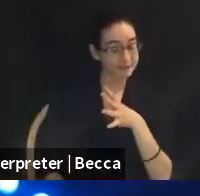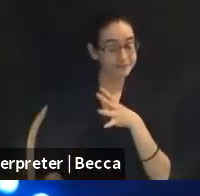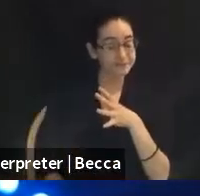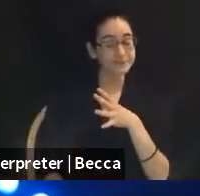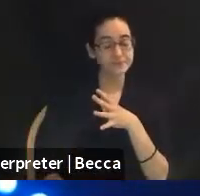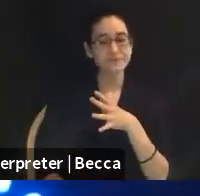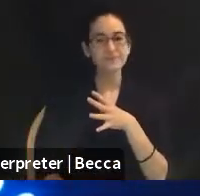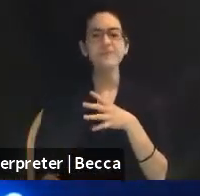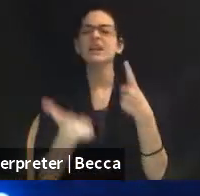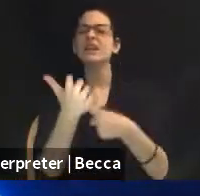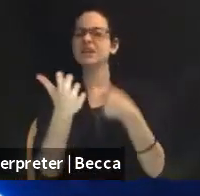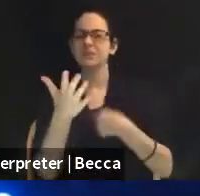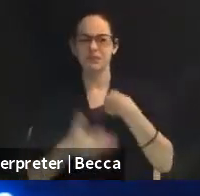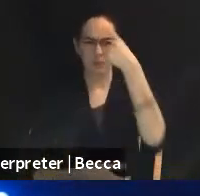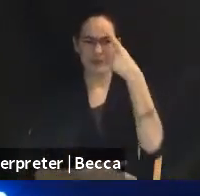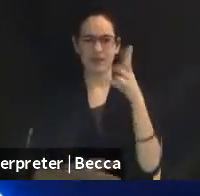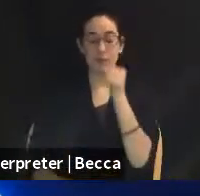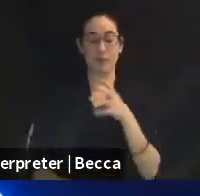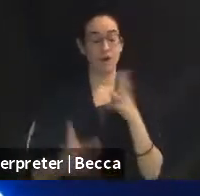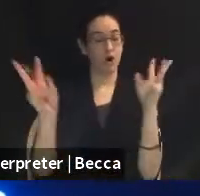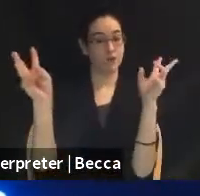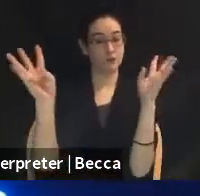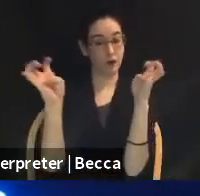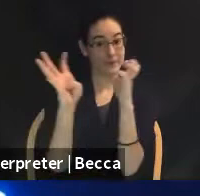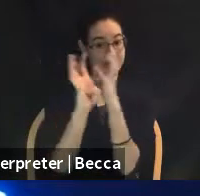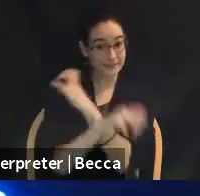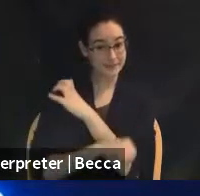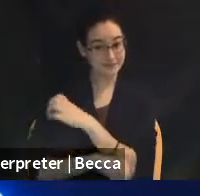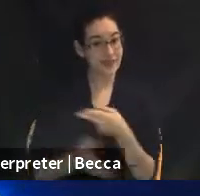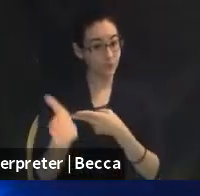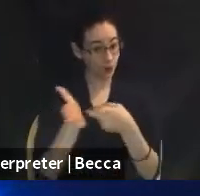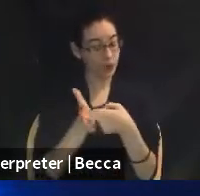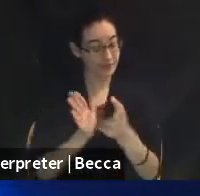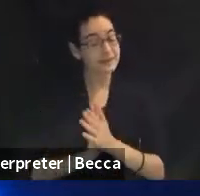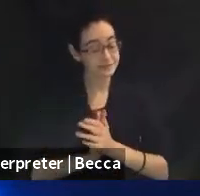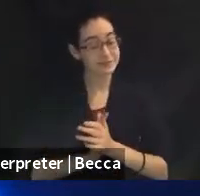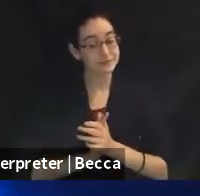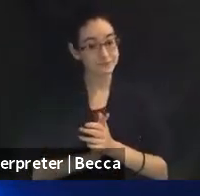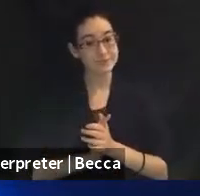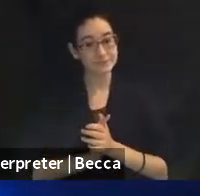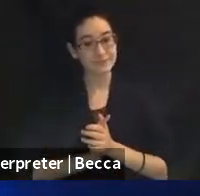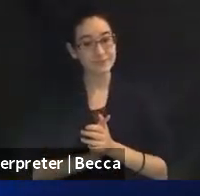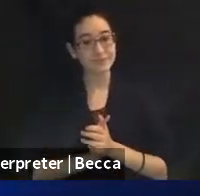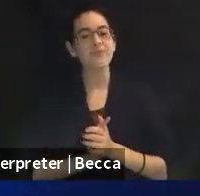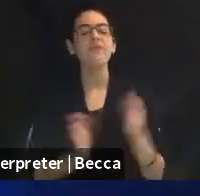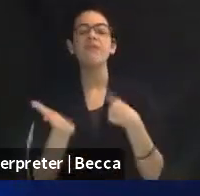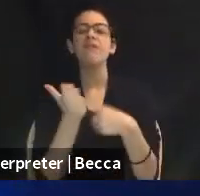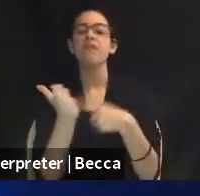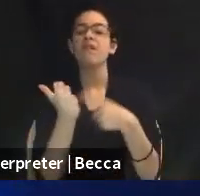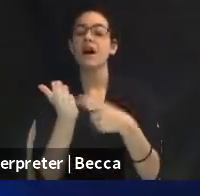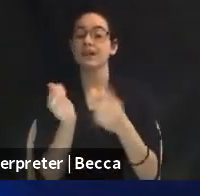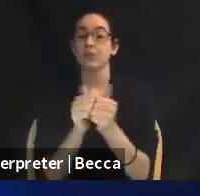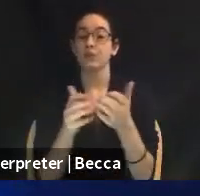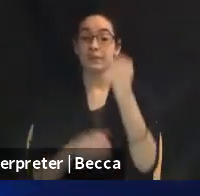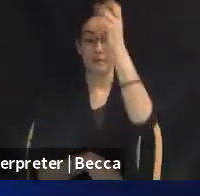think sometimes women are complicated. If we were honest, and I'm gonna tell you, I talk to hundreds of men every single year, we're more complicated